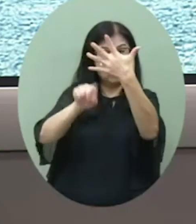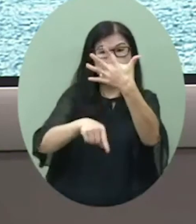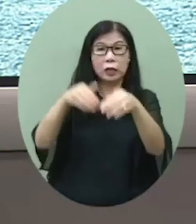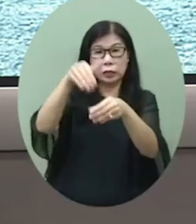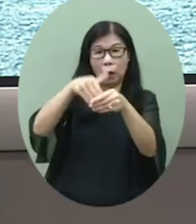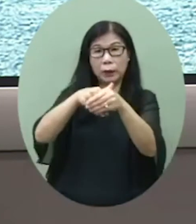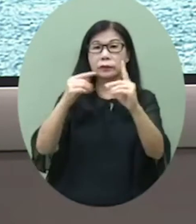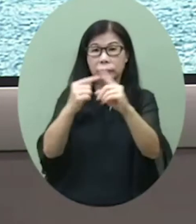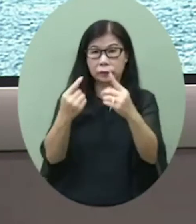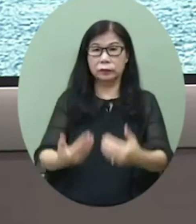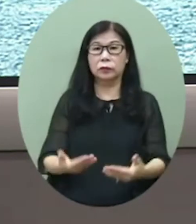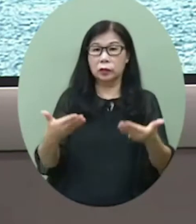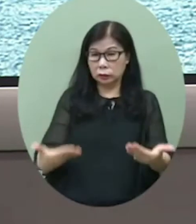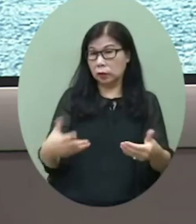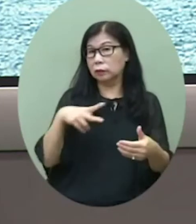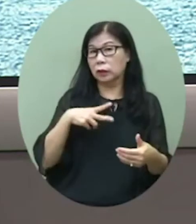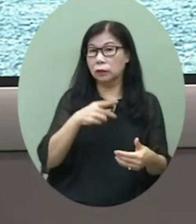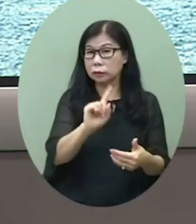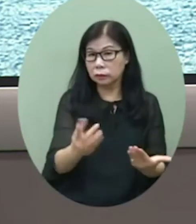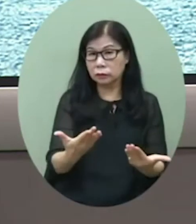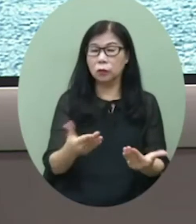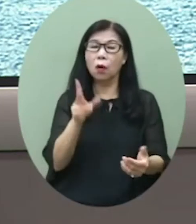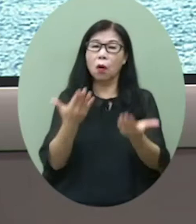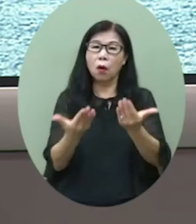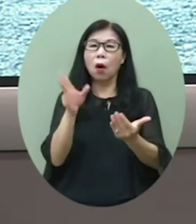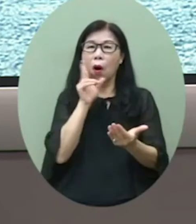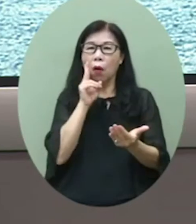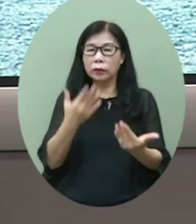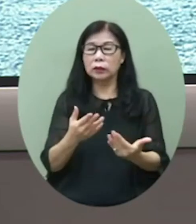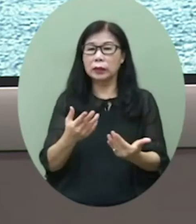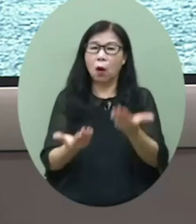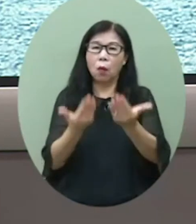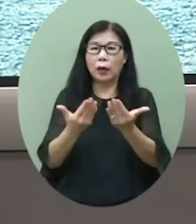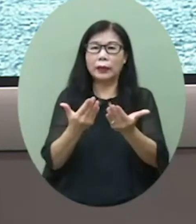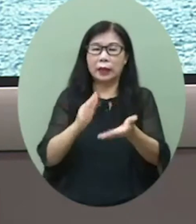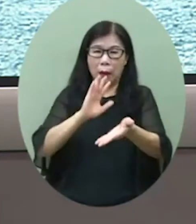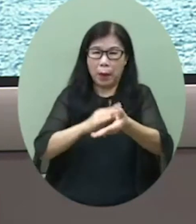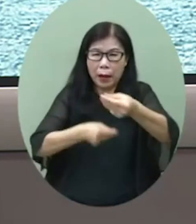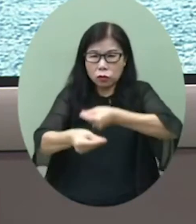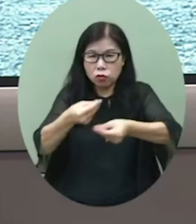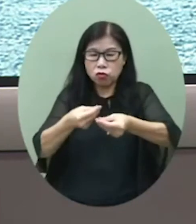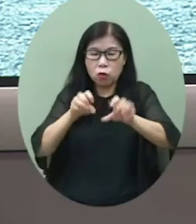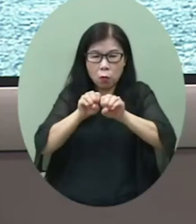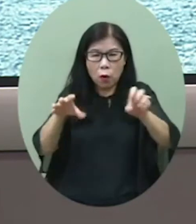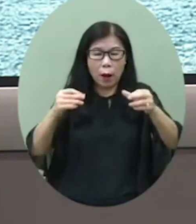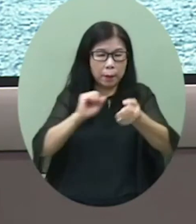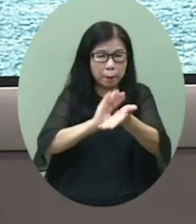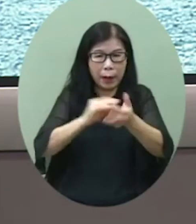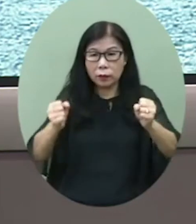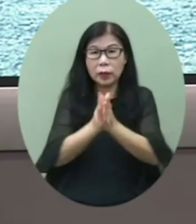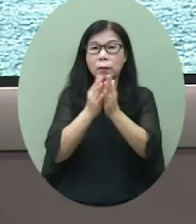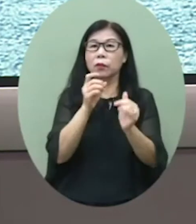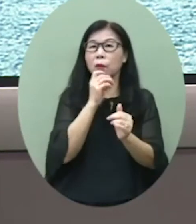for 45.5% of the polling stations, they will have to serve between 8,000 and 15,000 voters. So, as